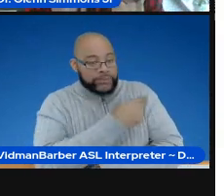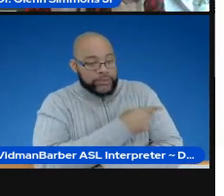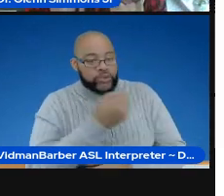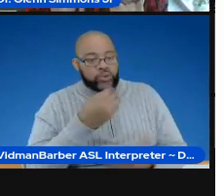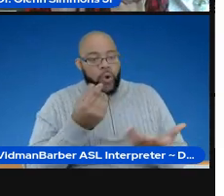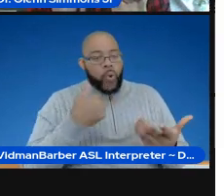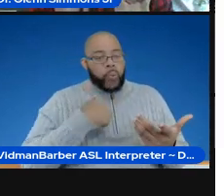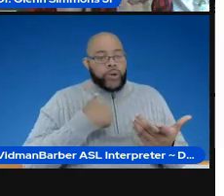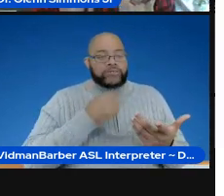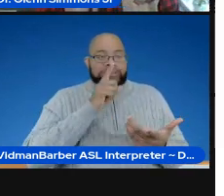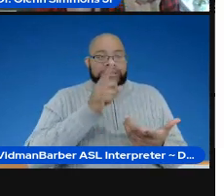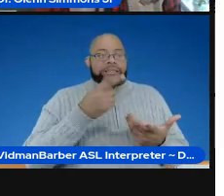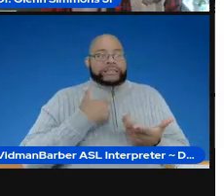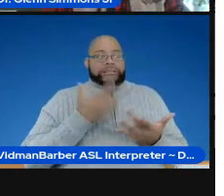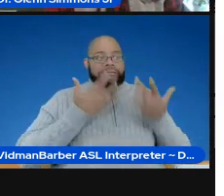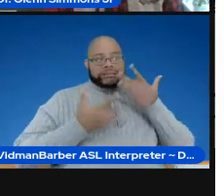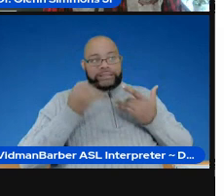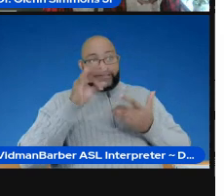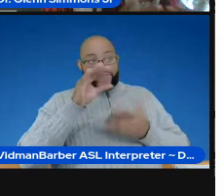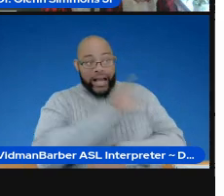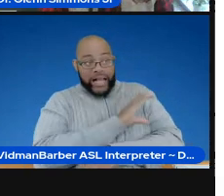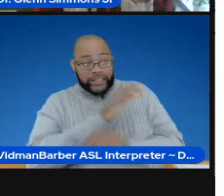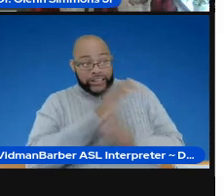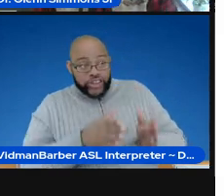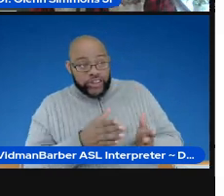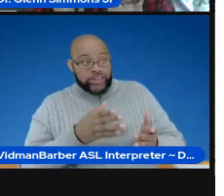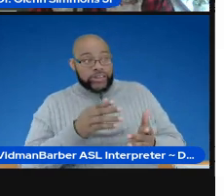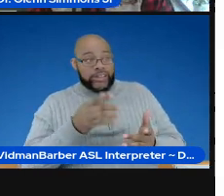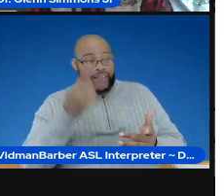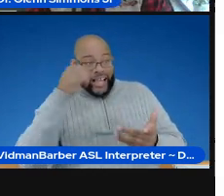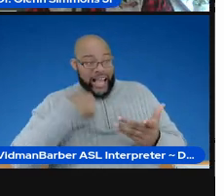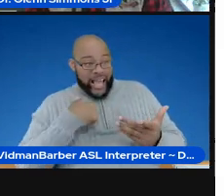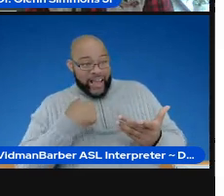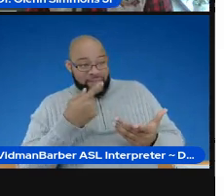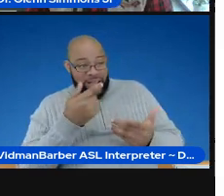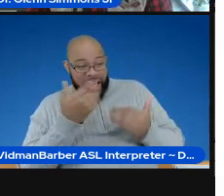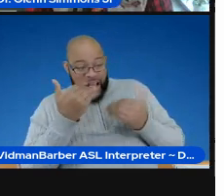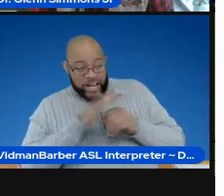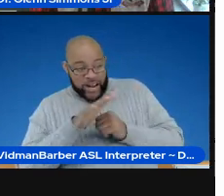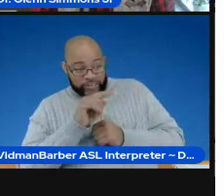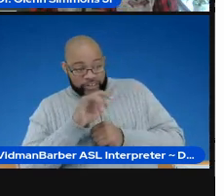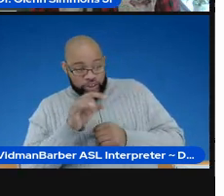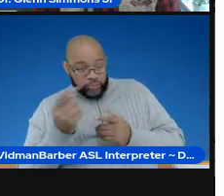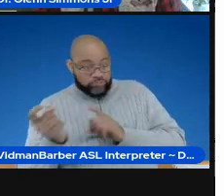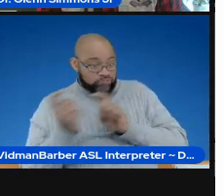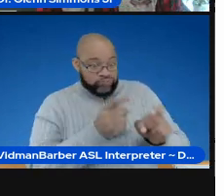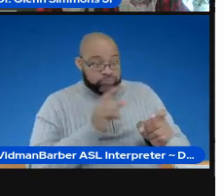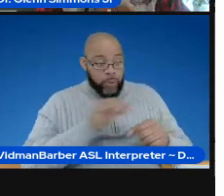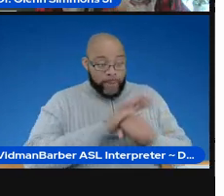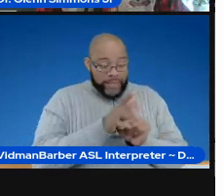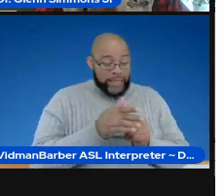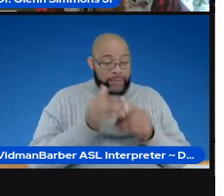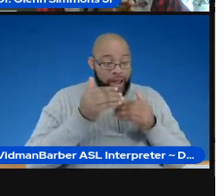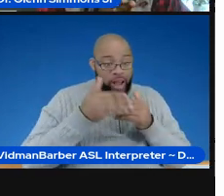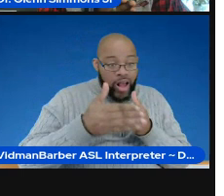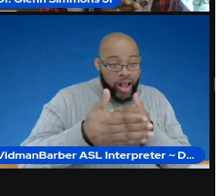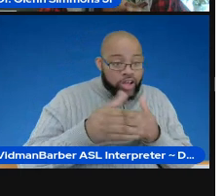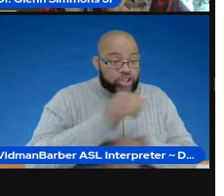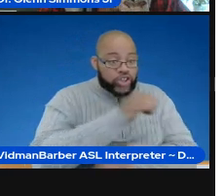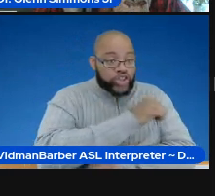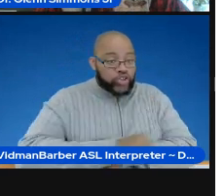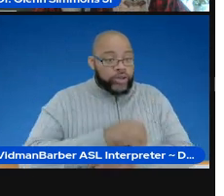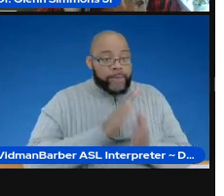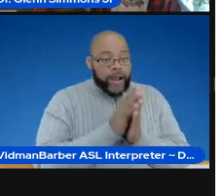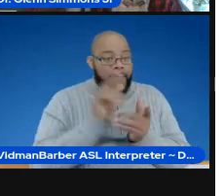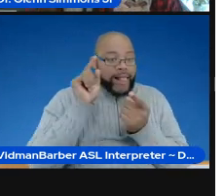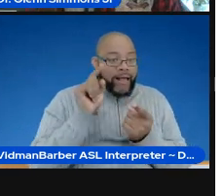at the mercy of whether or not the clinicians and the pathologists think there's enough tissue. And over time, as the pandemic went on, those surgeries became